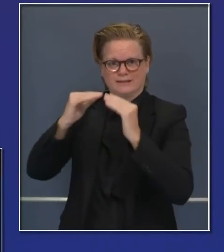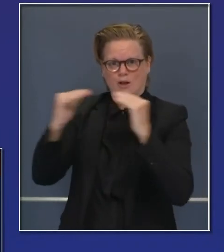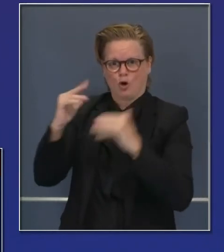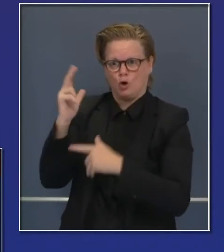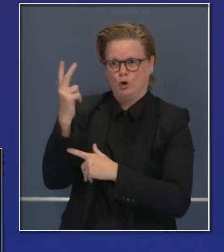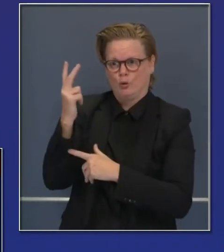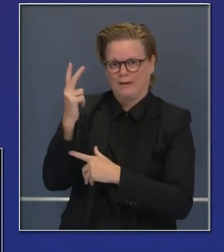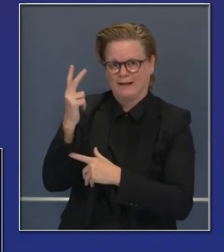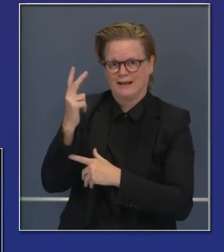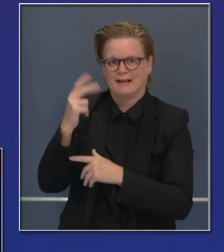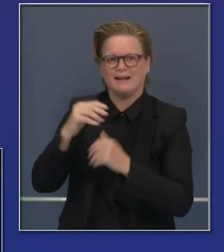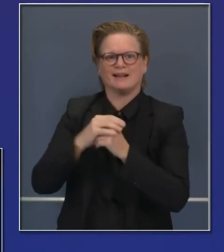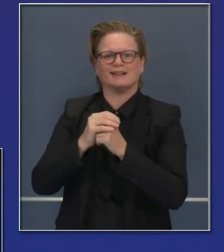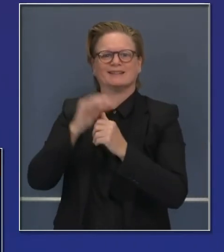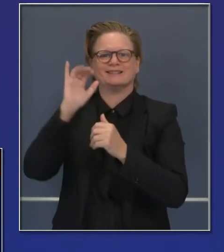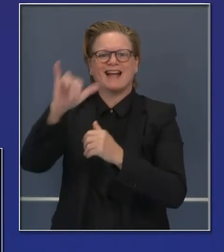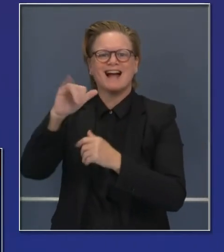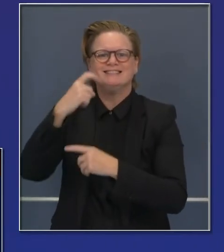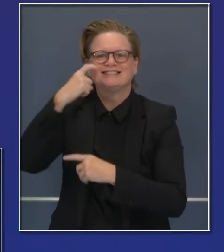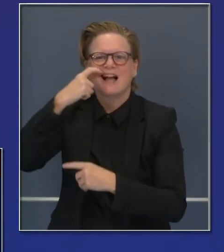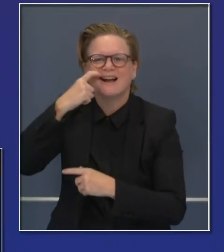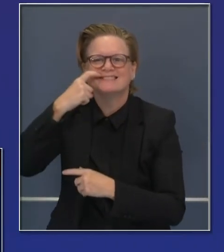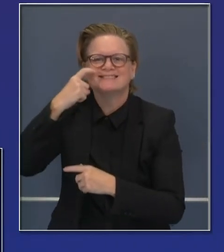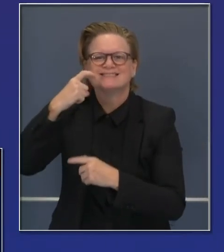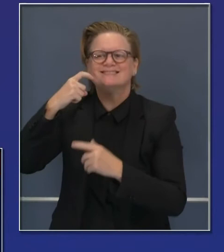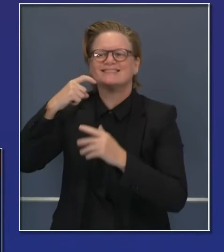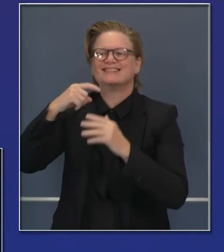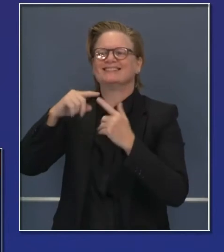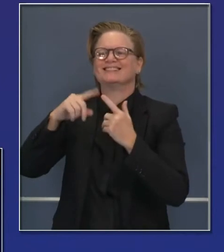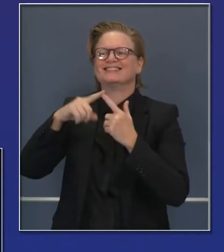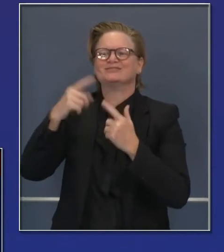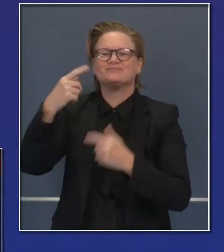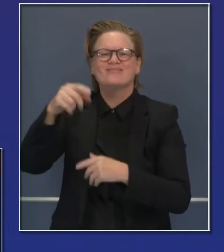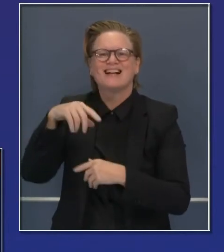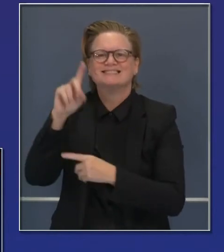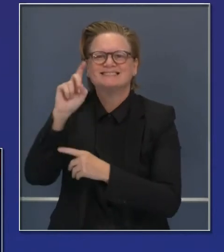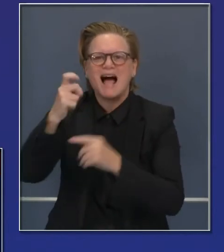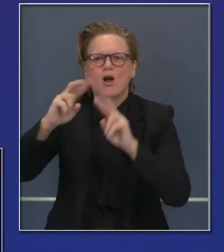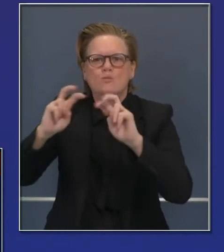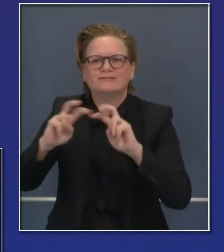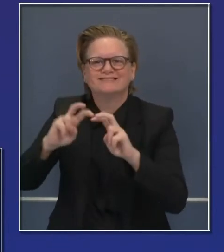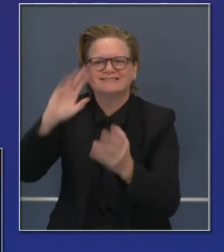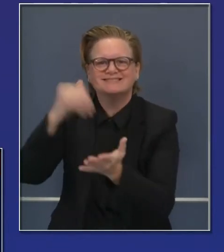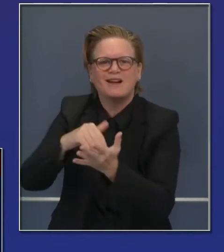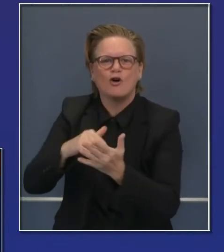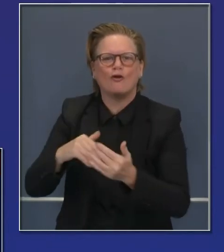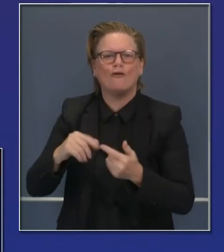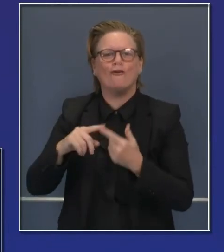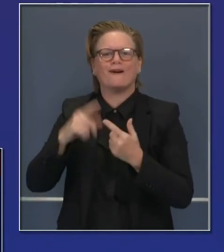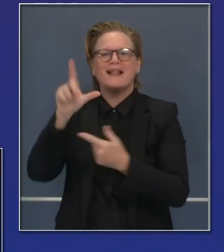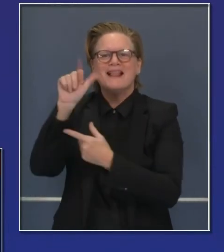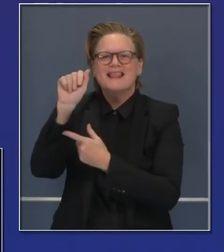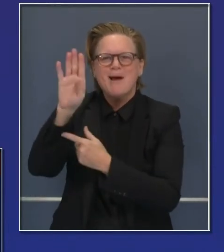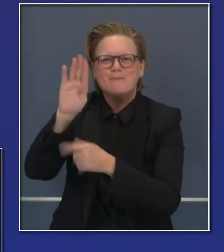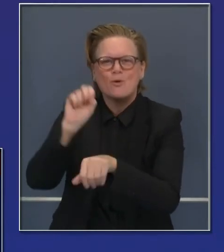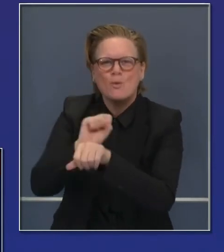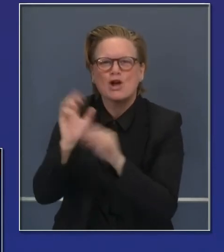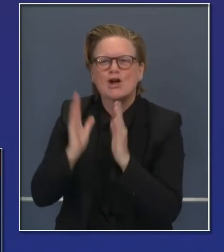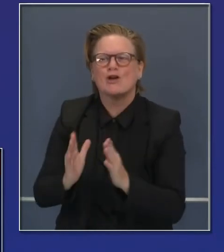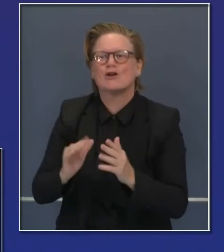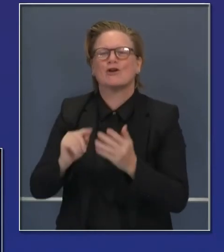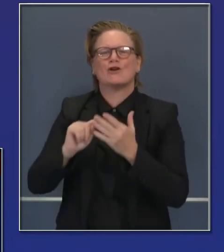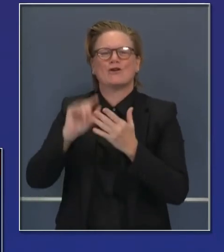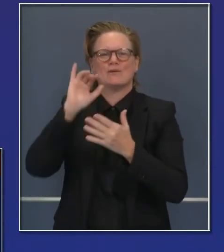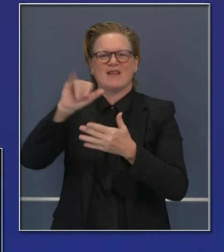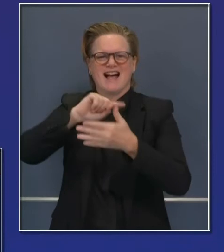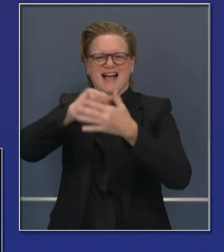and pharmacy staffs, particularly working in settings in those higher tiers. So that's the priority.